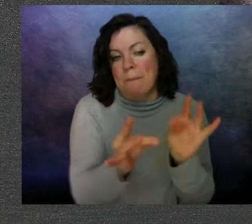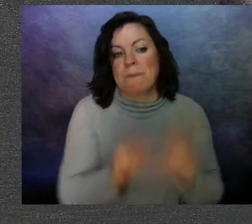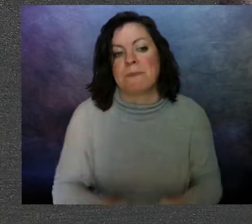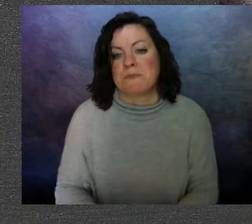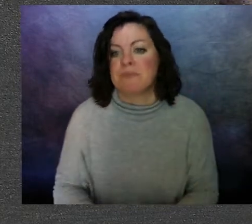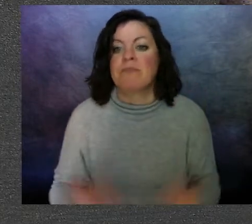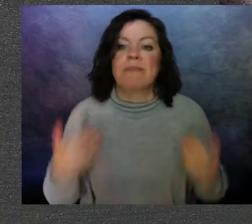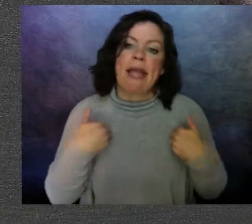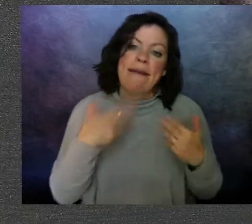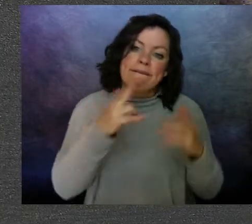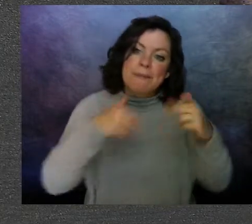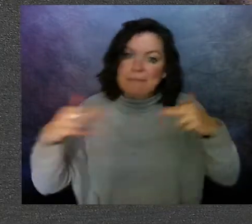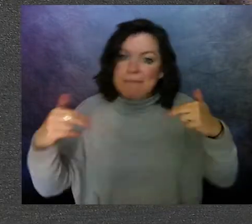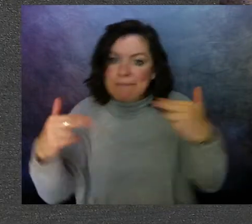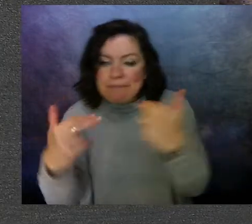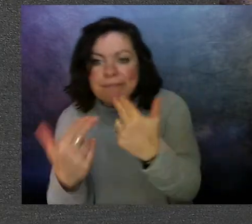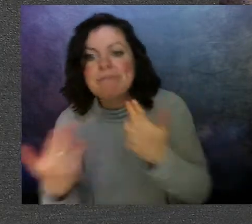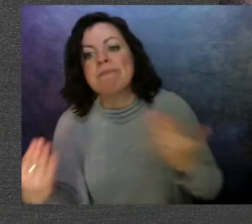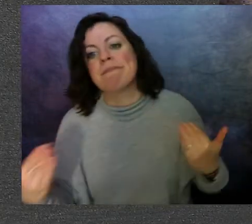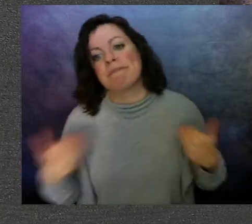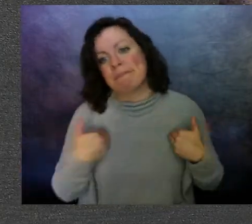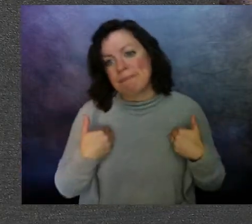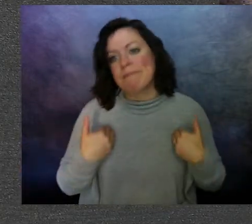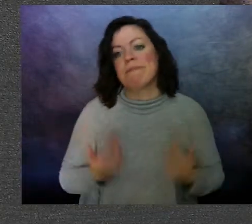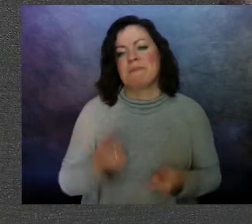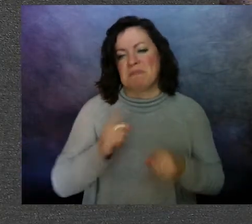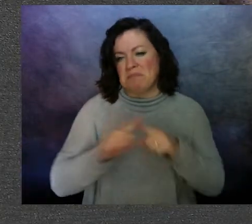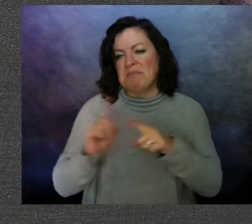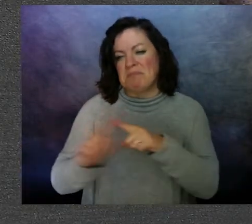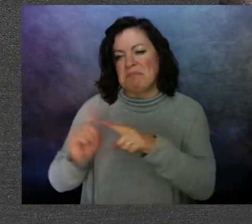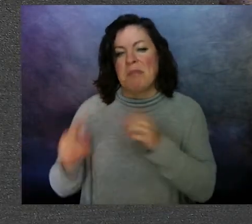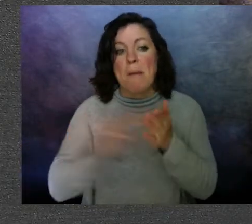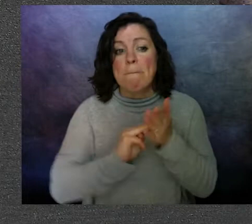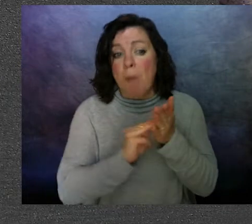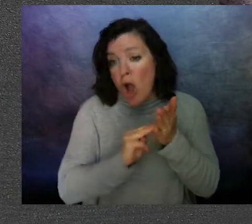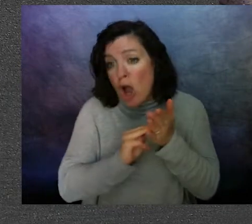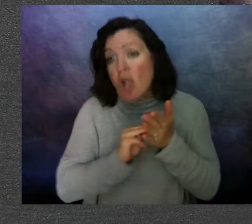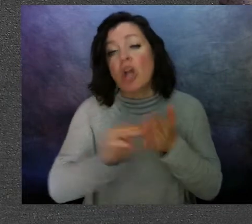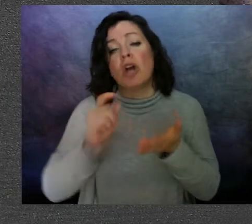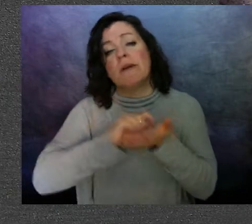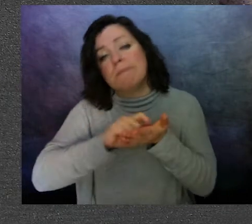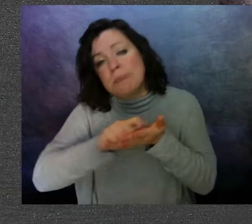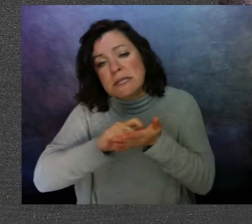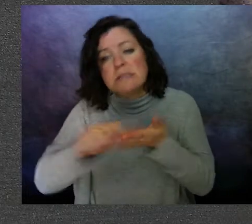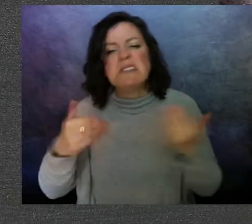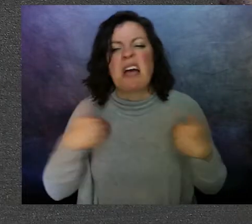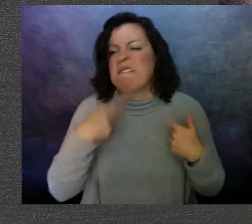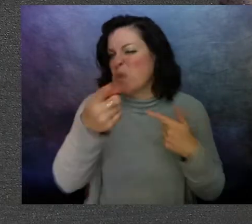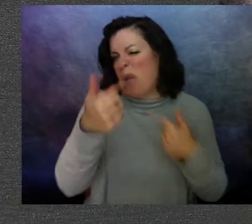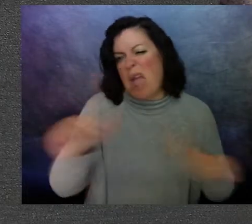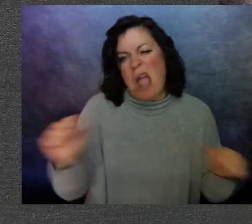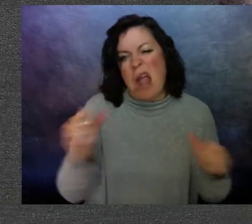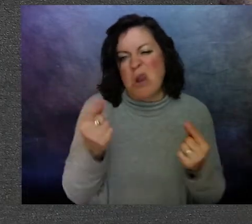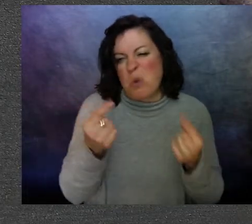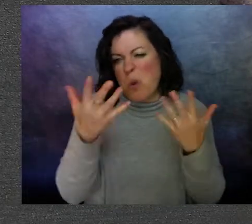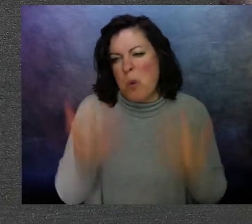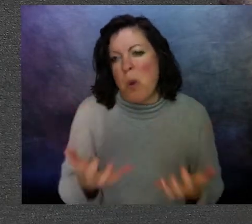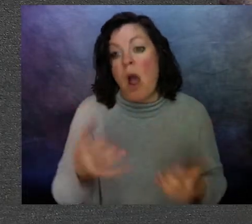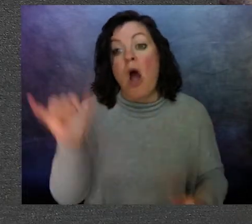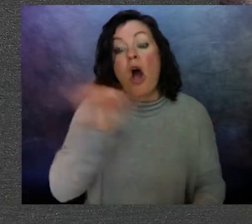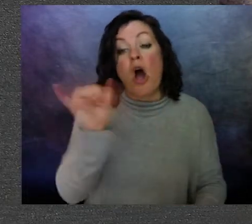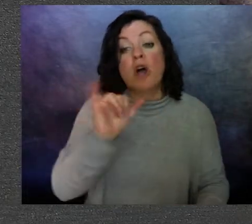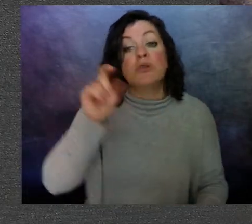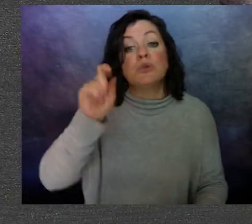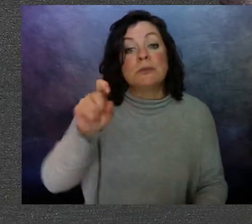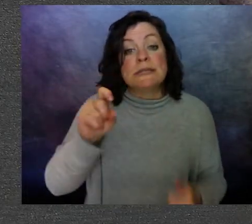little mustard jar. So you can use any size jar that you want. And the only other thing you need is a little sponge. And I happen to have a sponge paintbrush, but